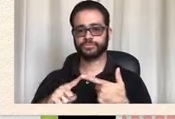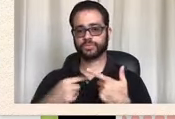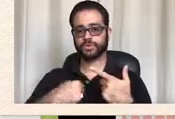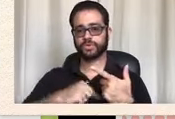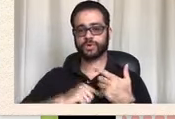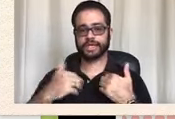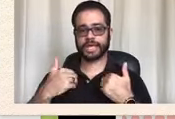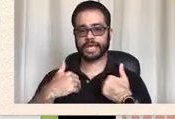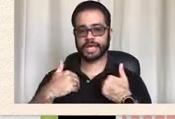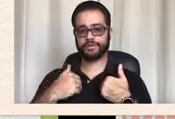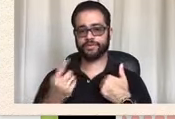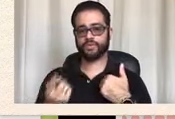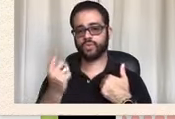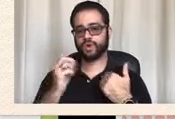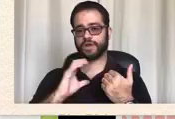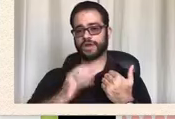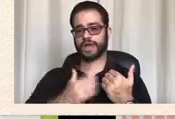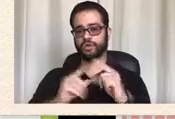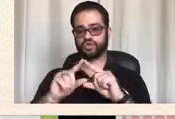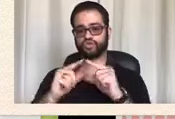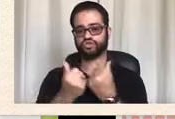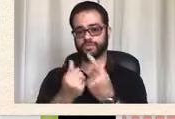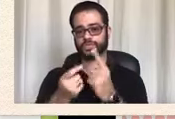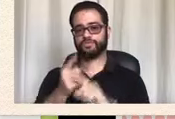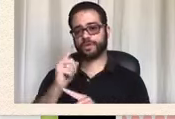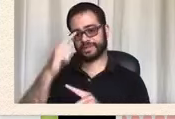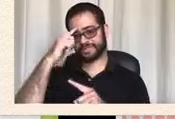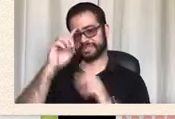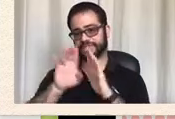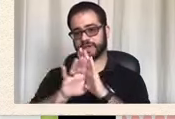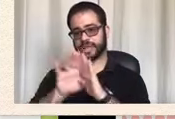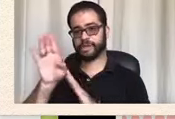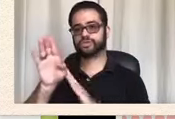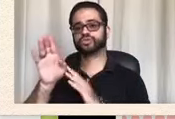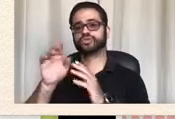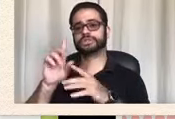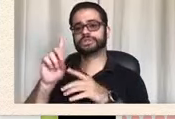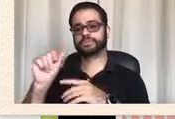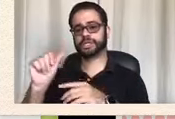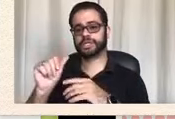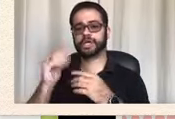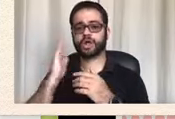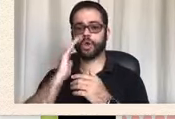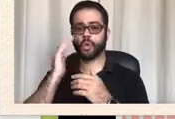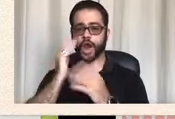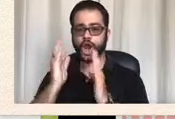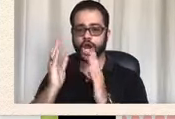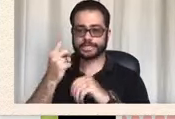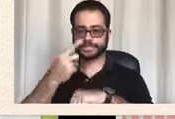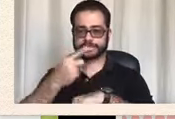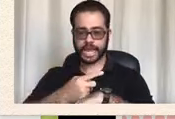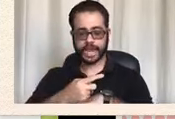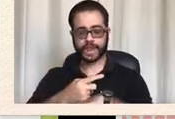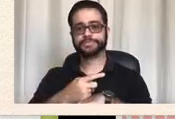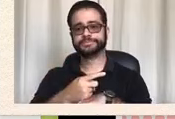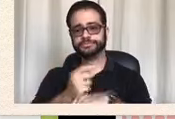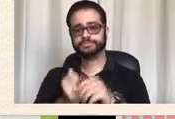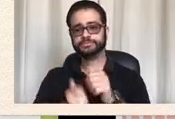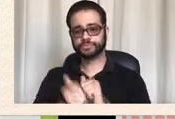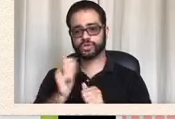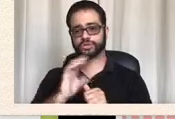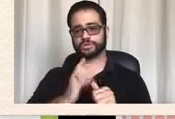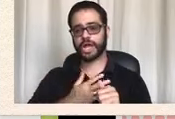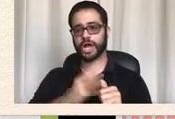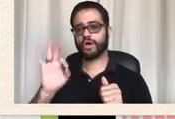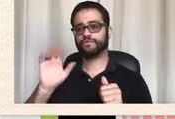Developmental Disability Awareness Day, which a lot of our Florida Stand groups come to every year, and we talk